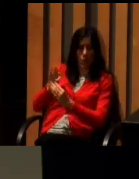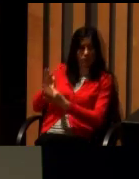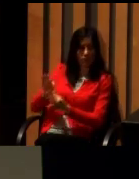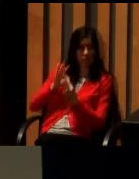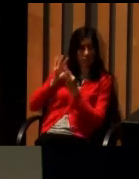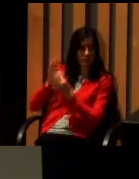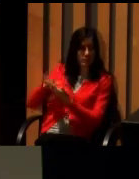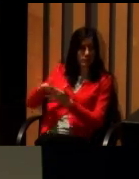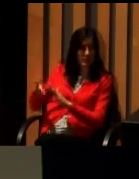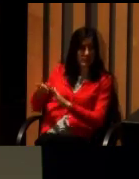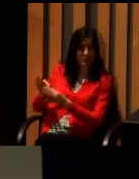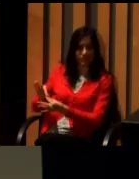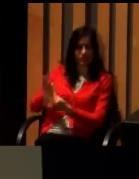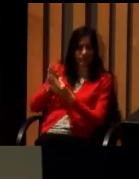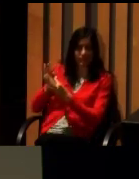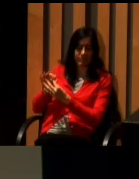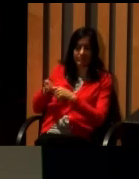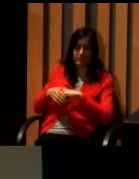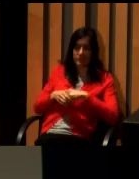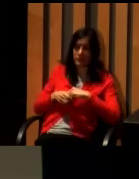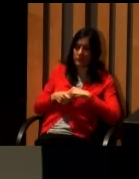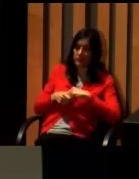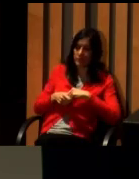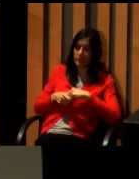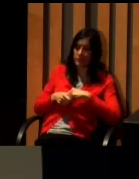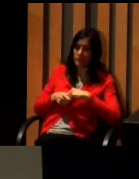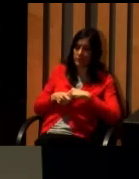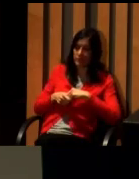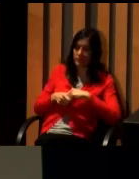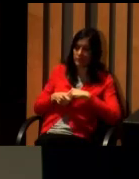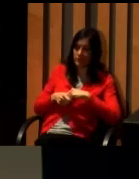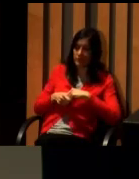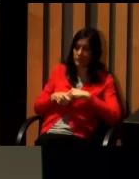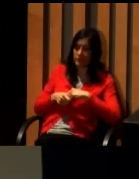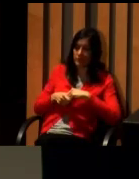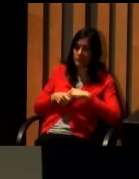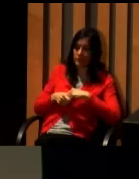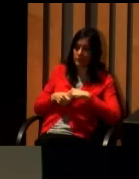Some people talk about these, the alumni particularly talk about these